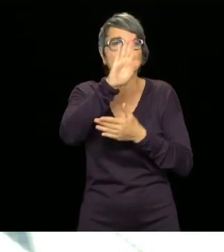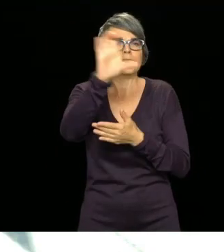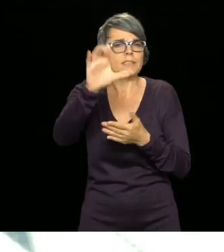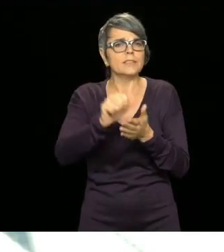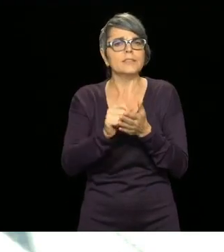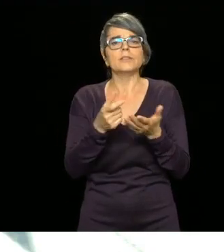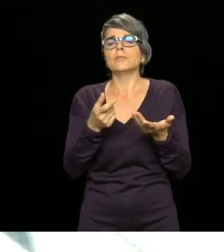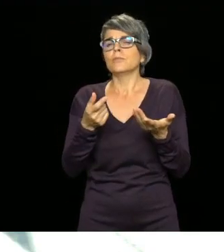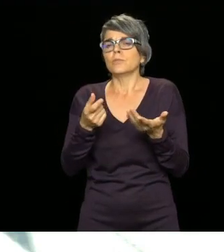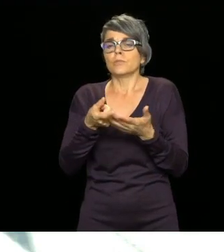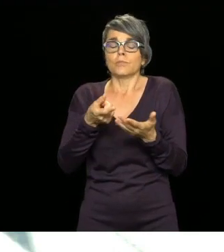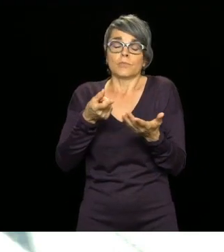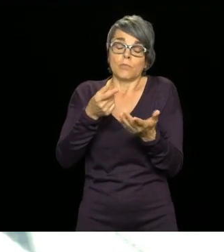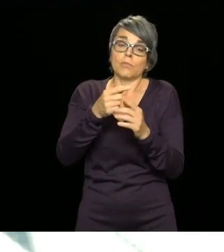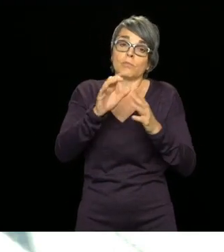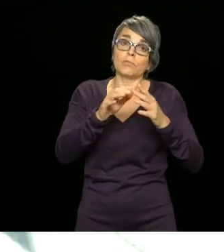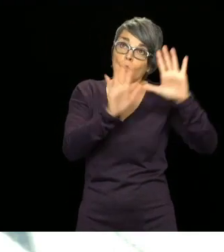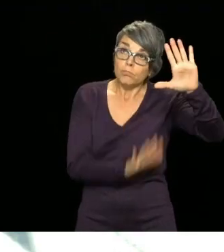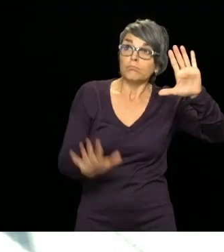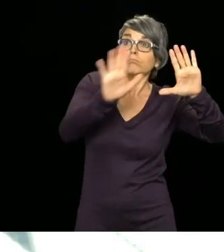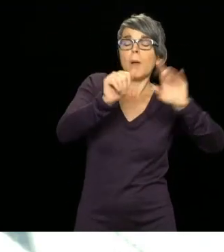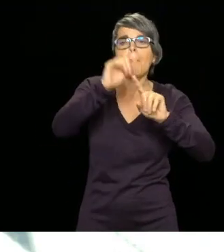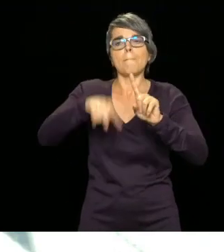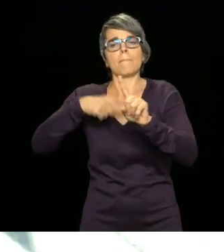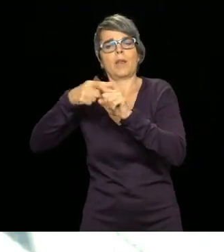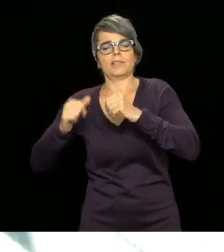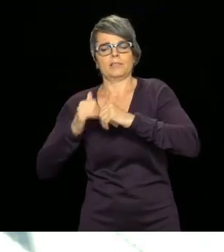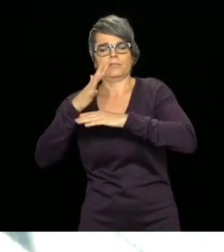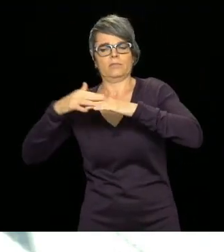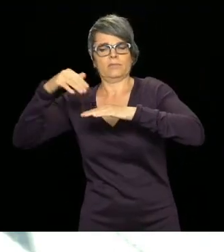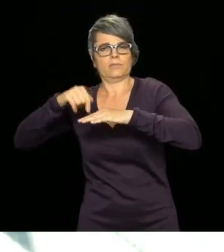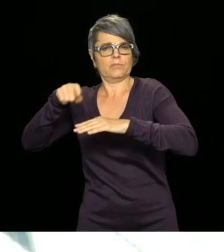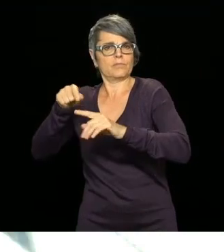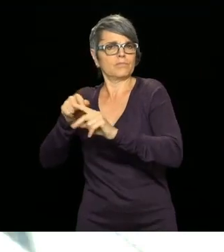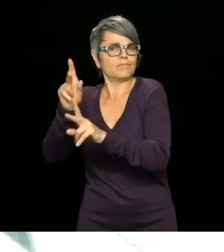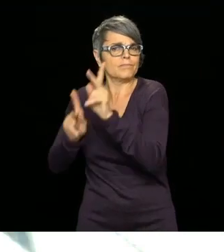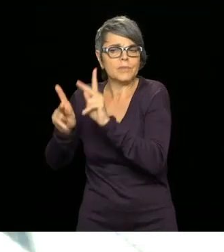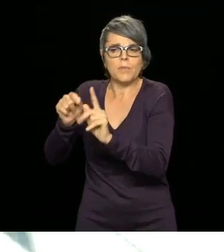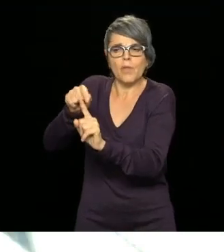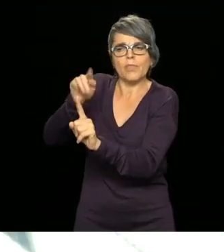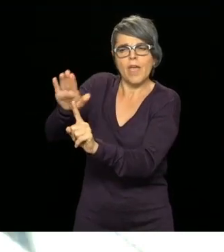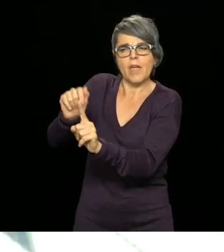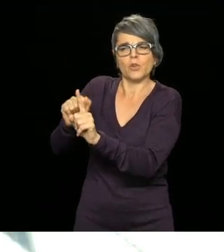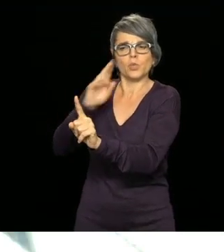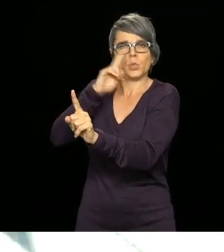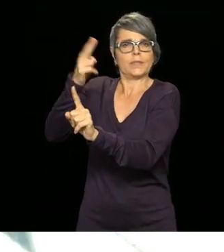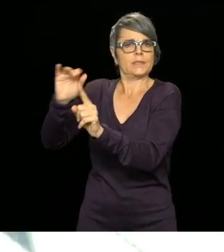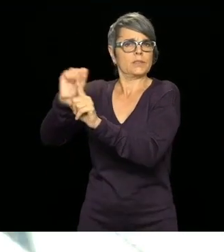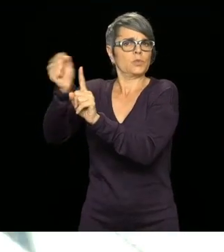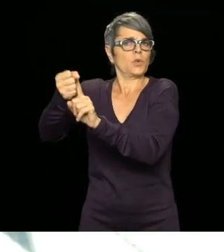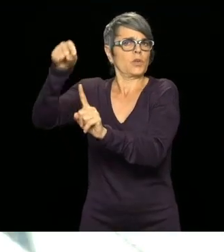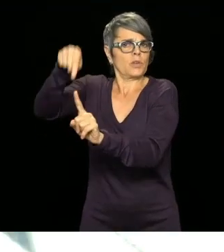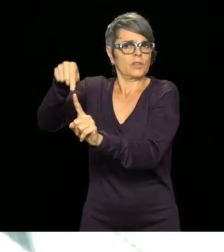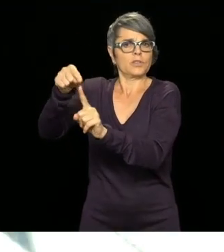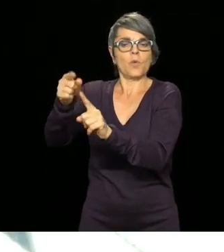that many First Nations organizations find themselves in. So the program will have that kind of flexibility. It's also